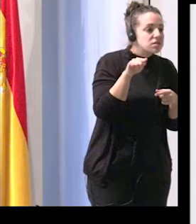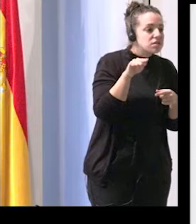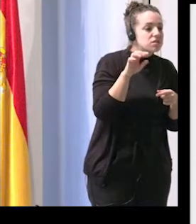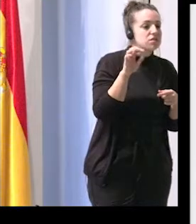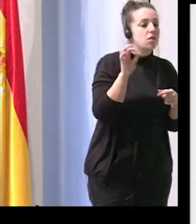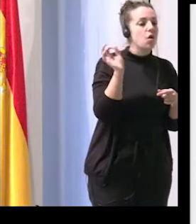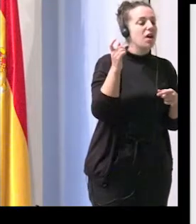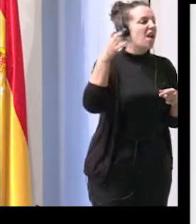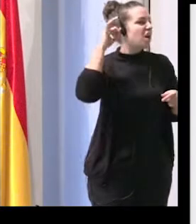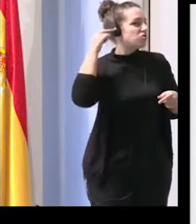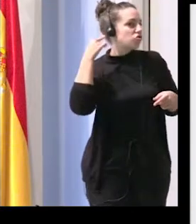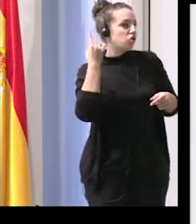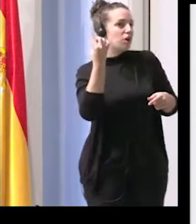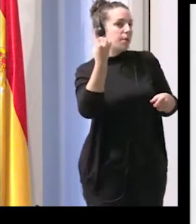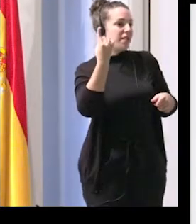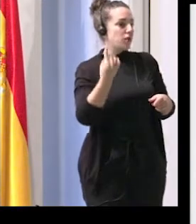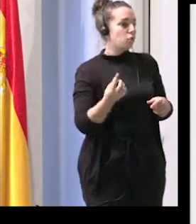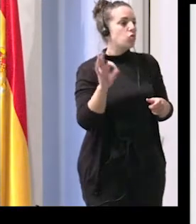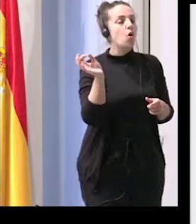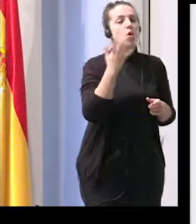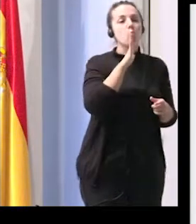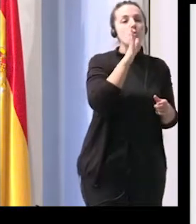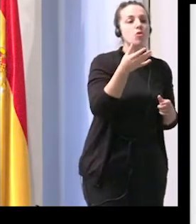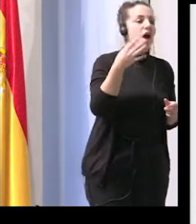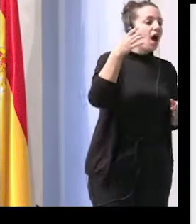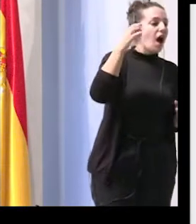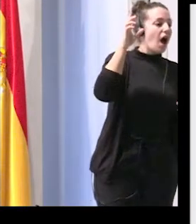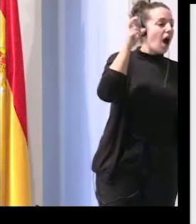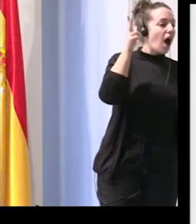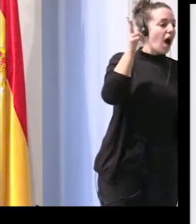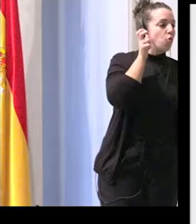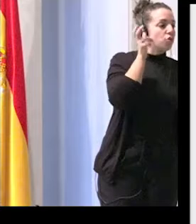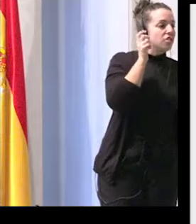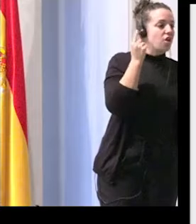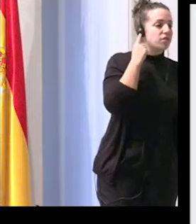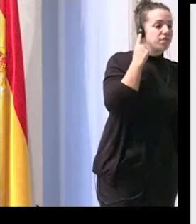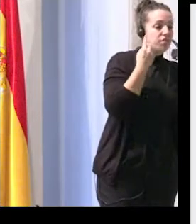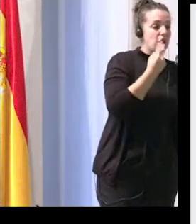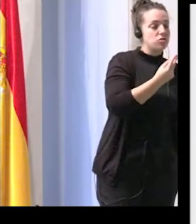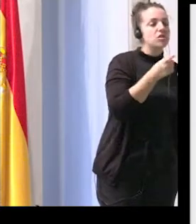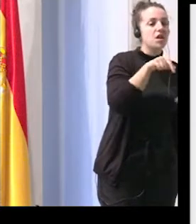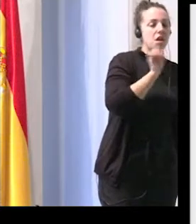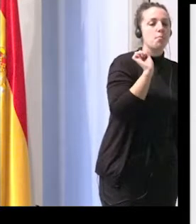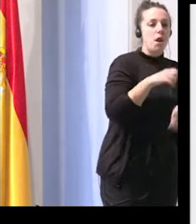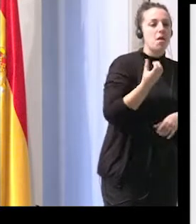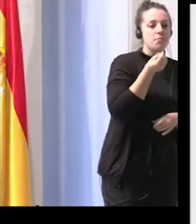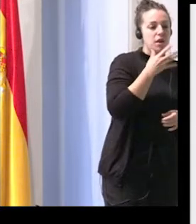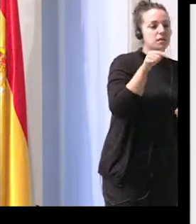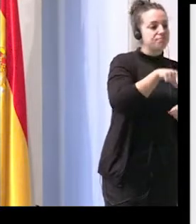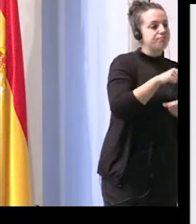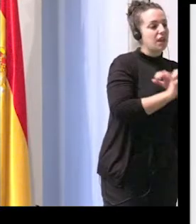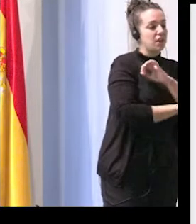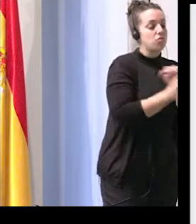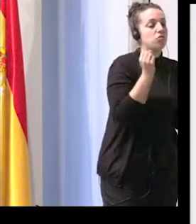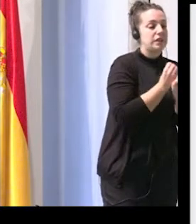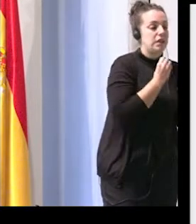of bilateral hearing? So we decided, let's look at this task where we were presenting a series